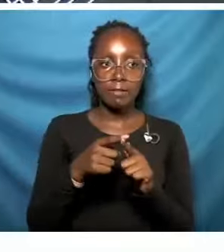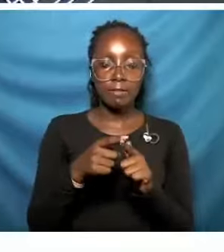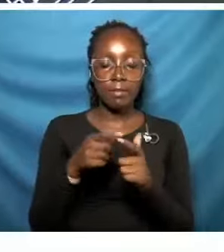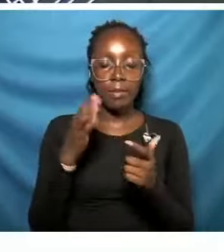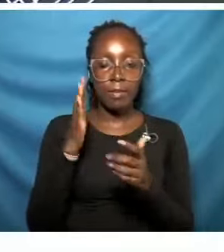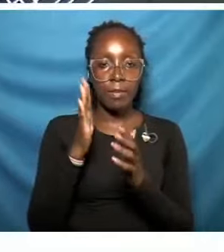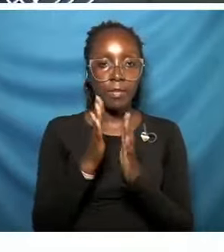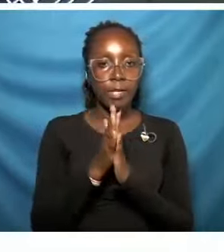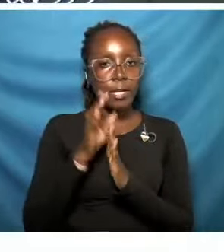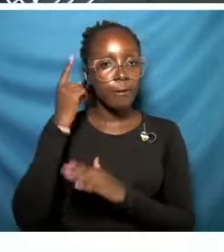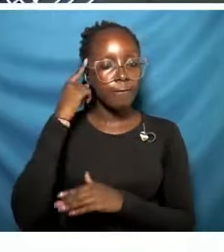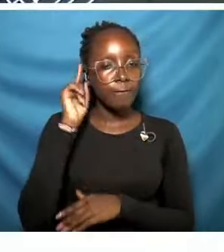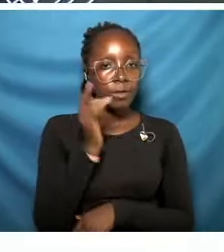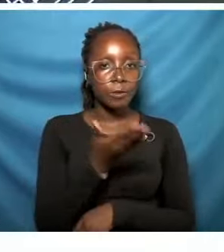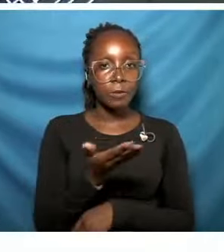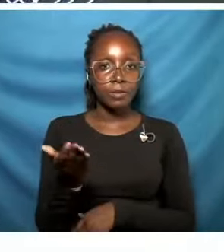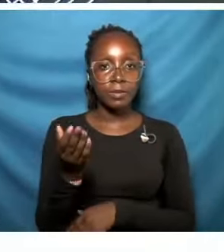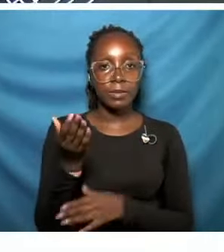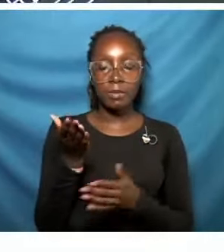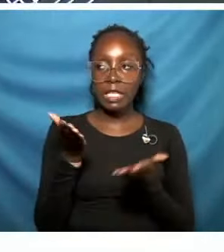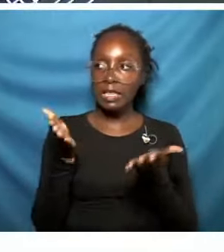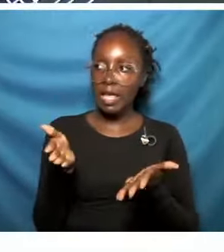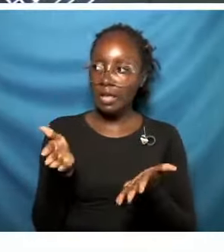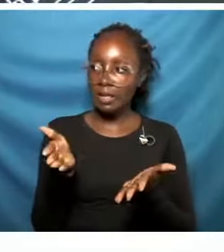Lord. Are they there?